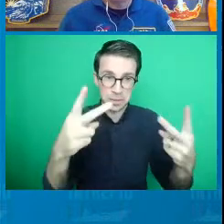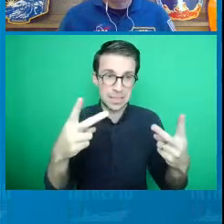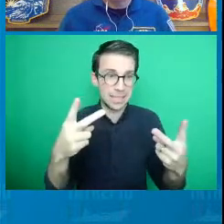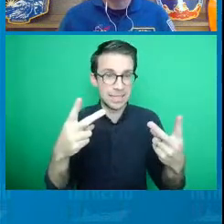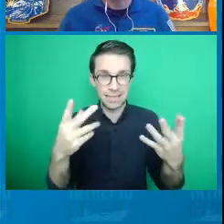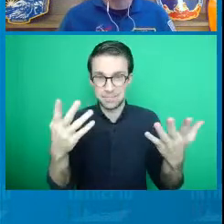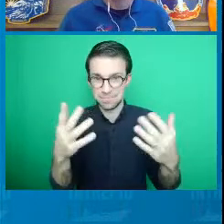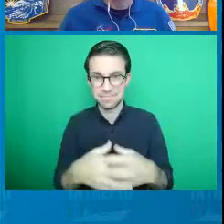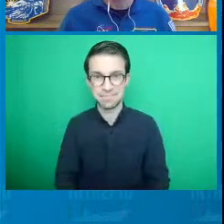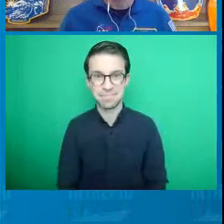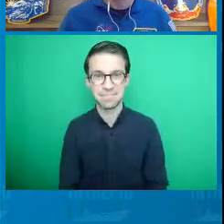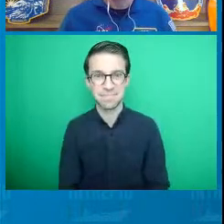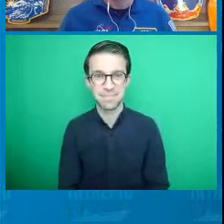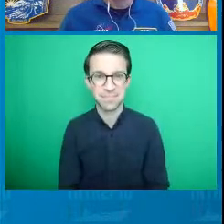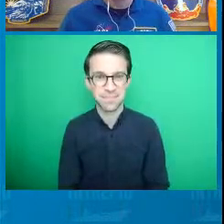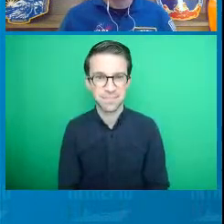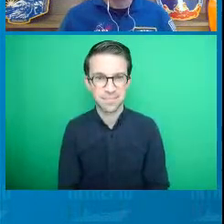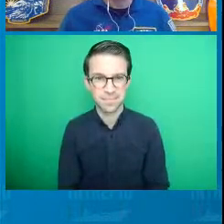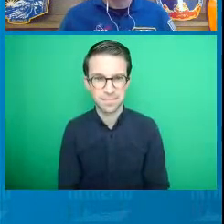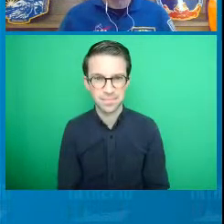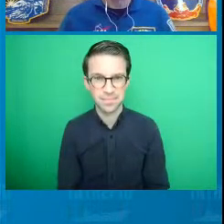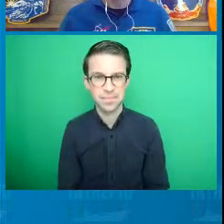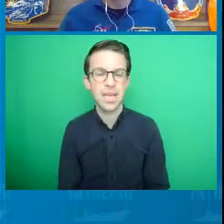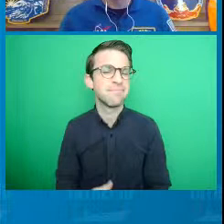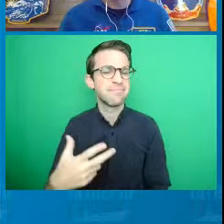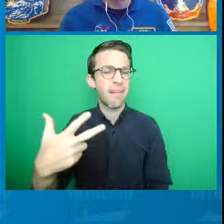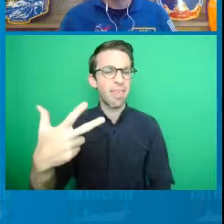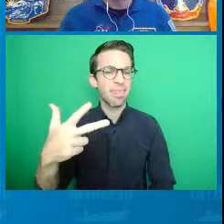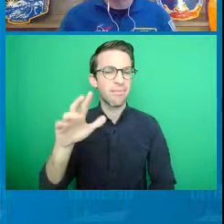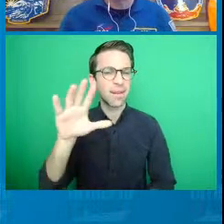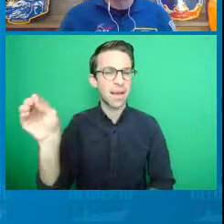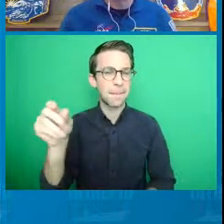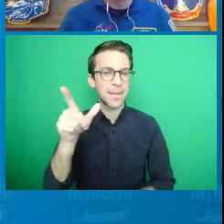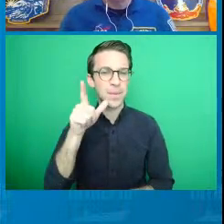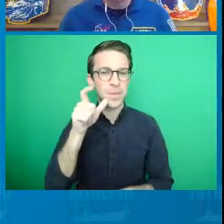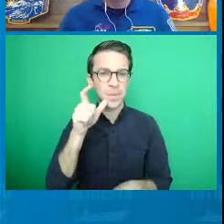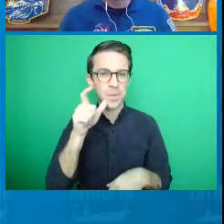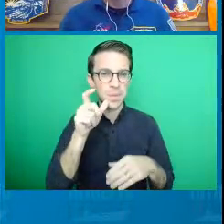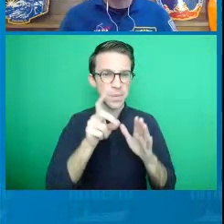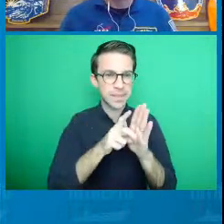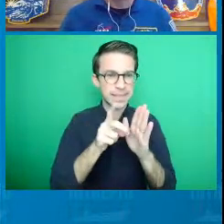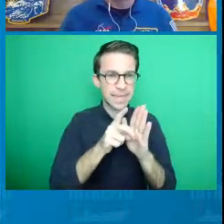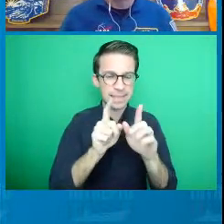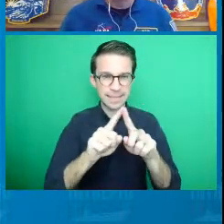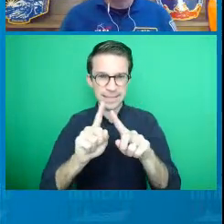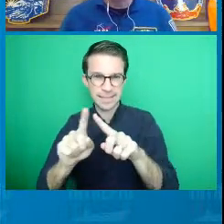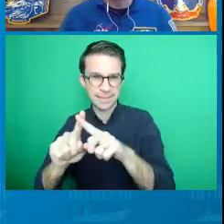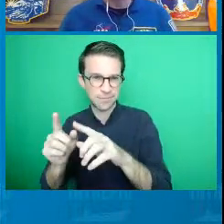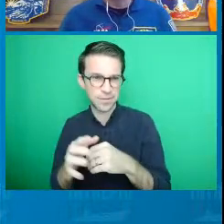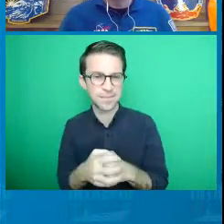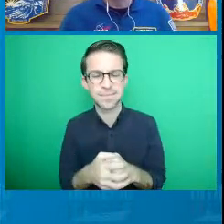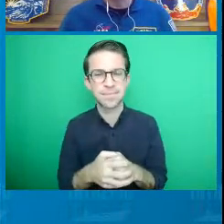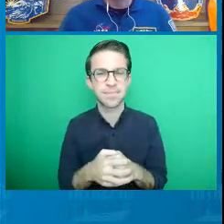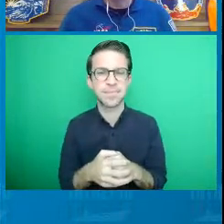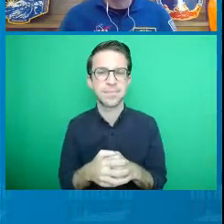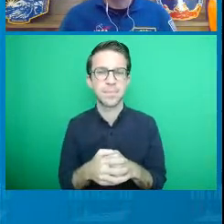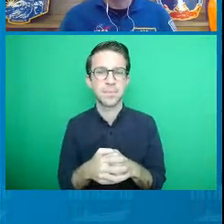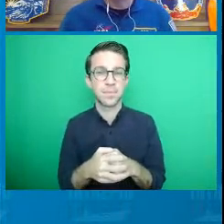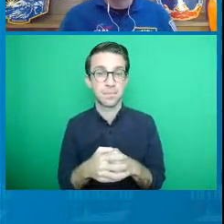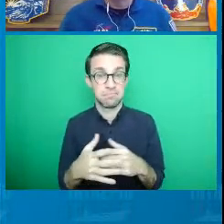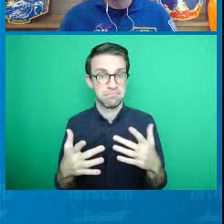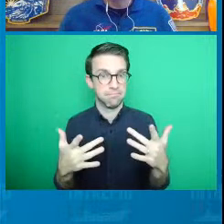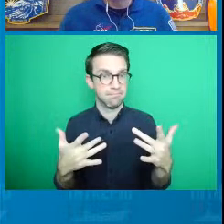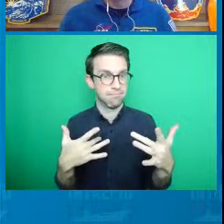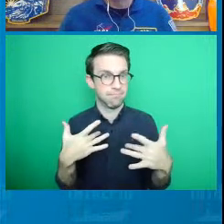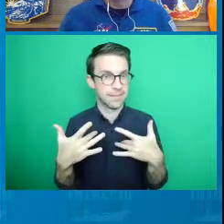body. Next. And there they are. There's the 3 different options as they artist rendering, and it's really an exciting